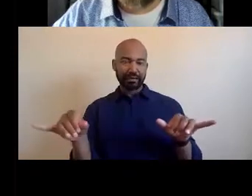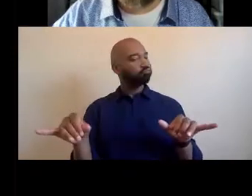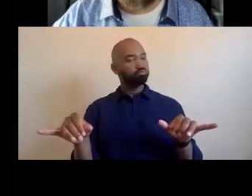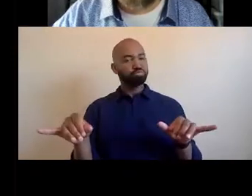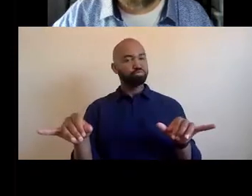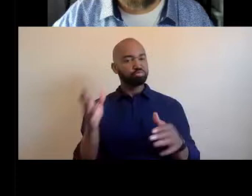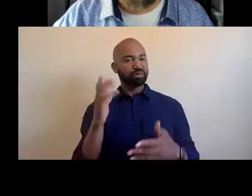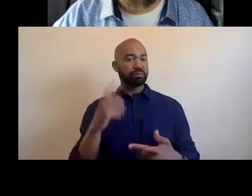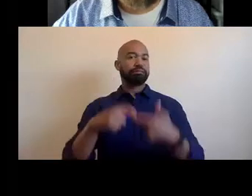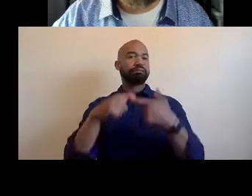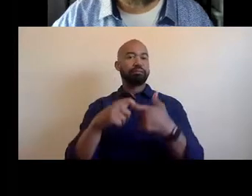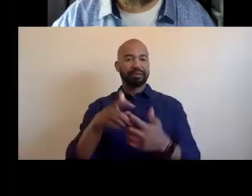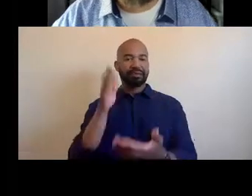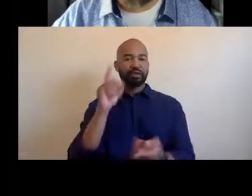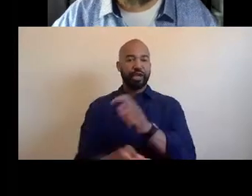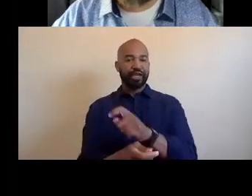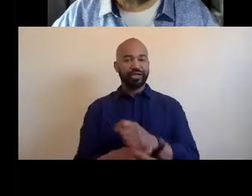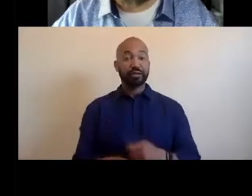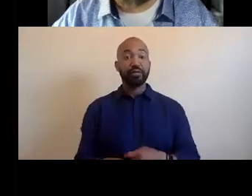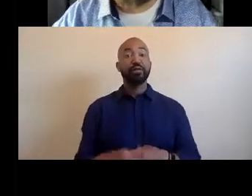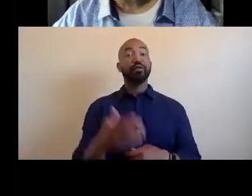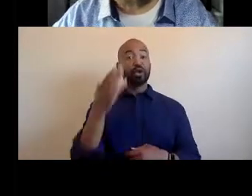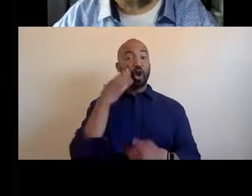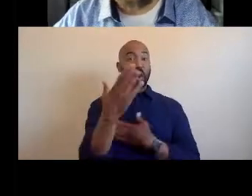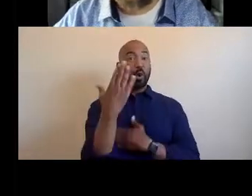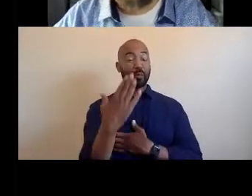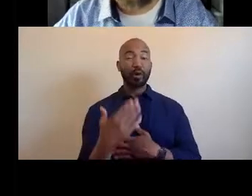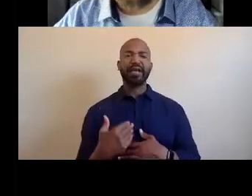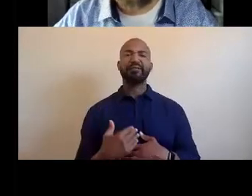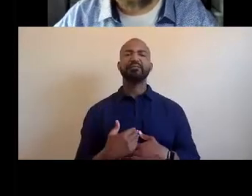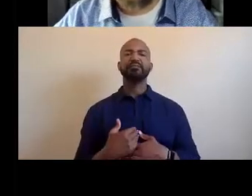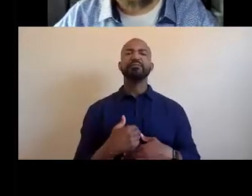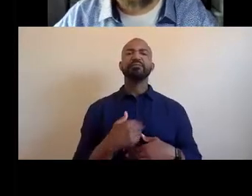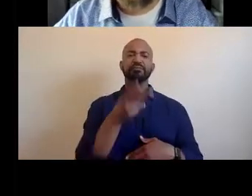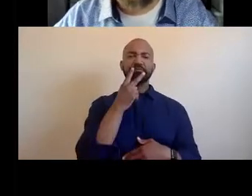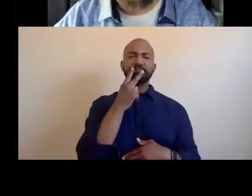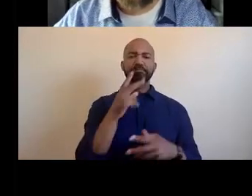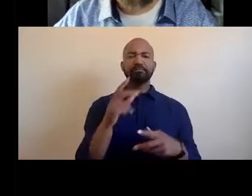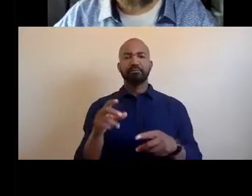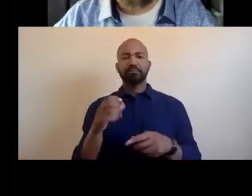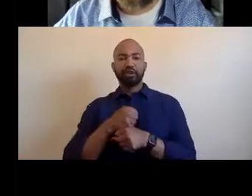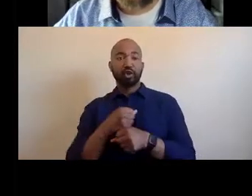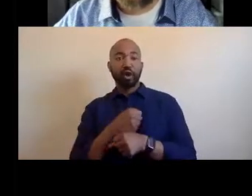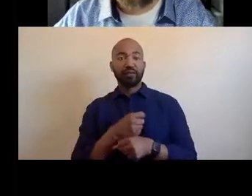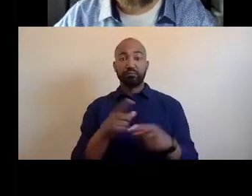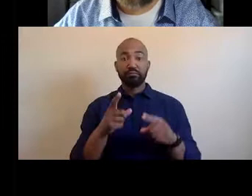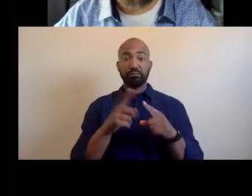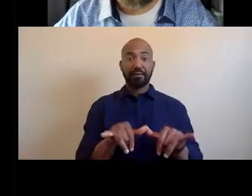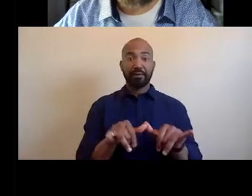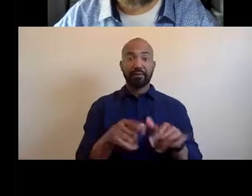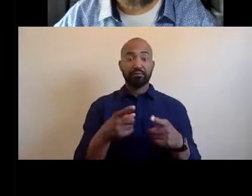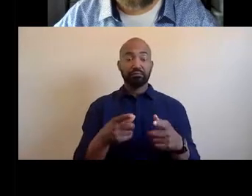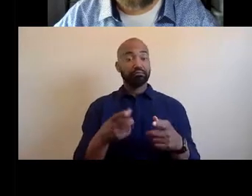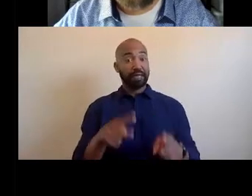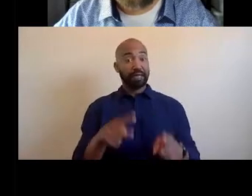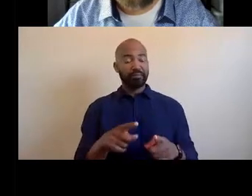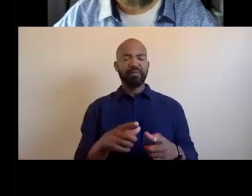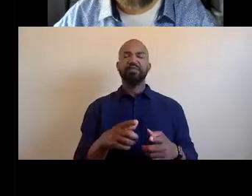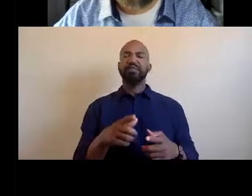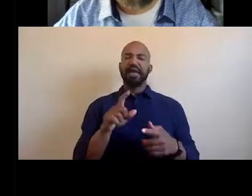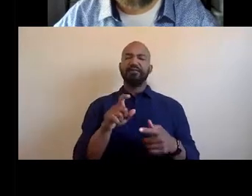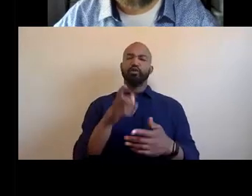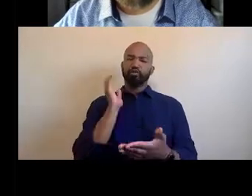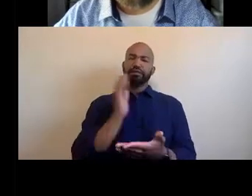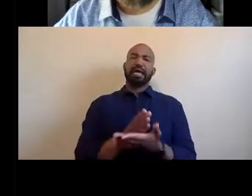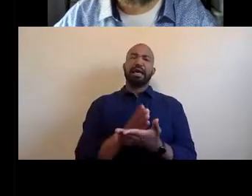And trigger cigarettes really come out of having a habit of having a cigarette with a cup of coffee or